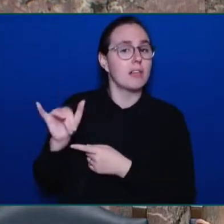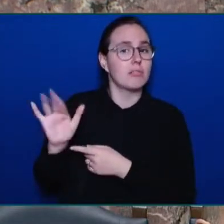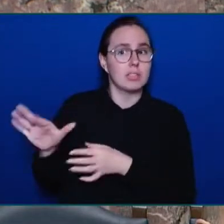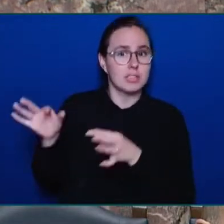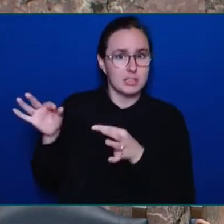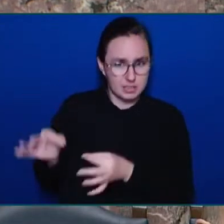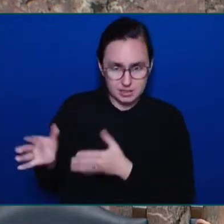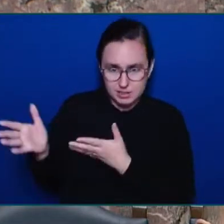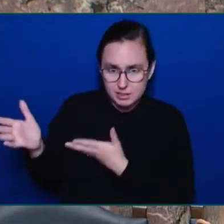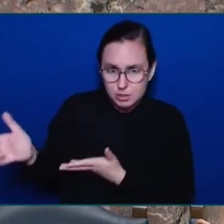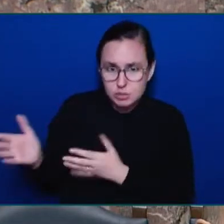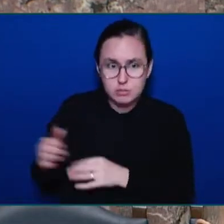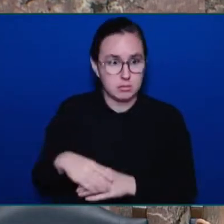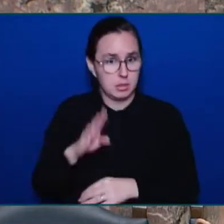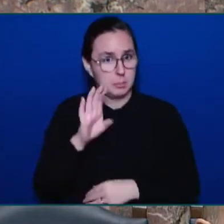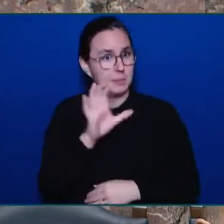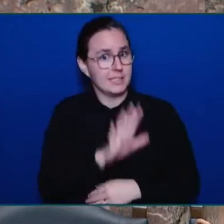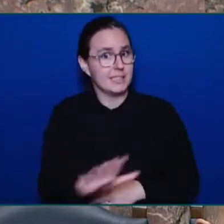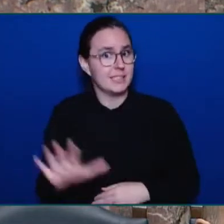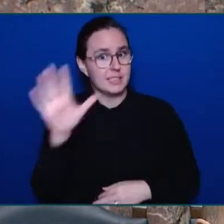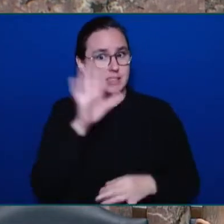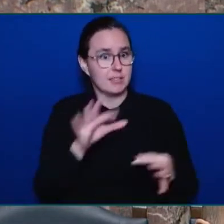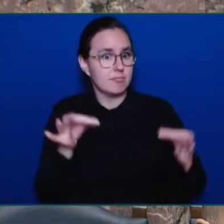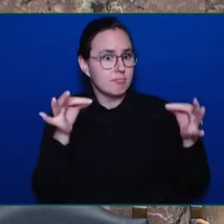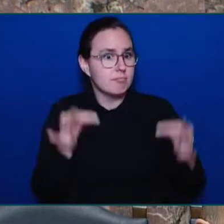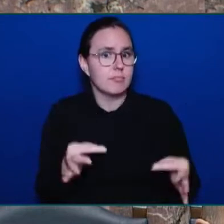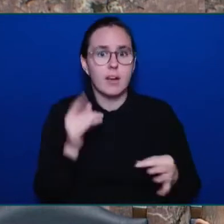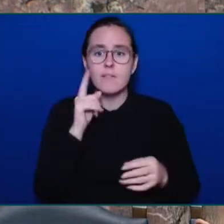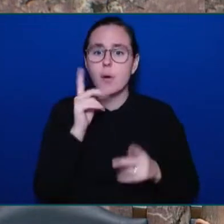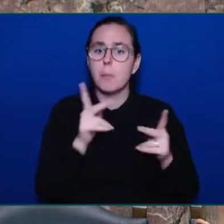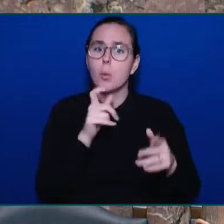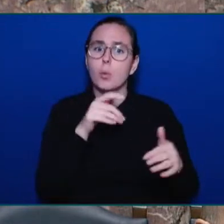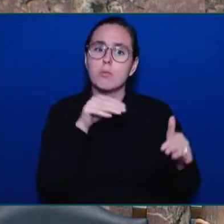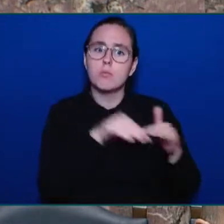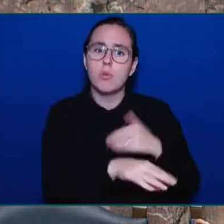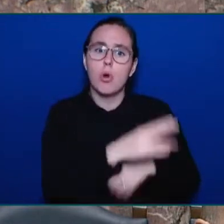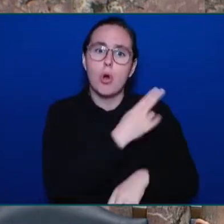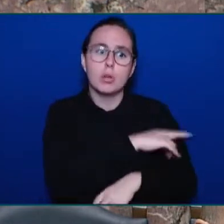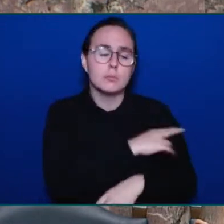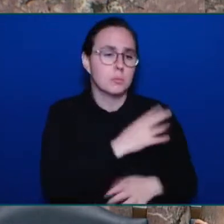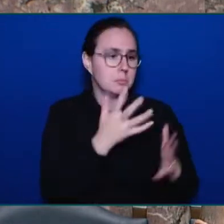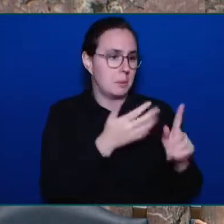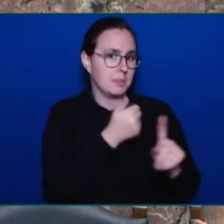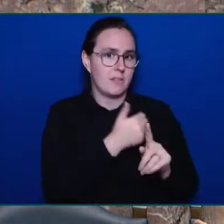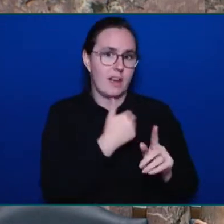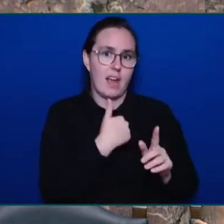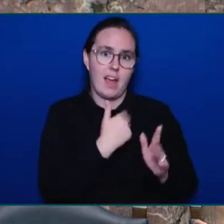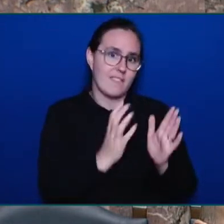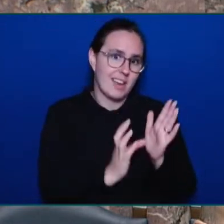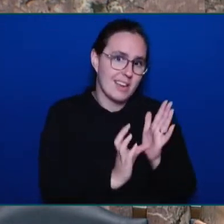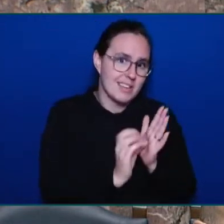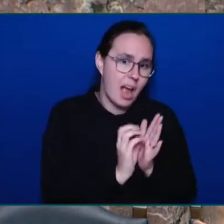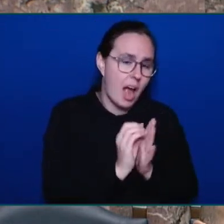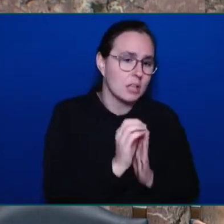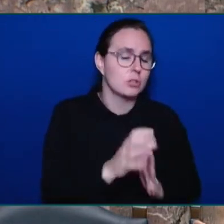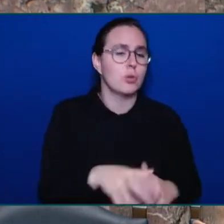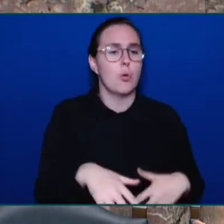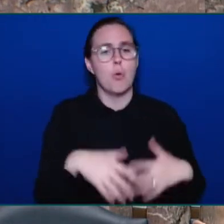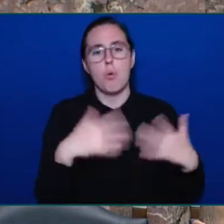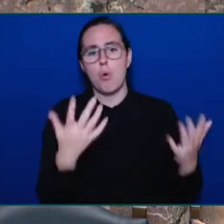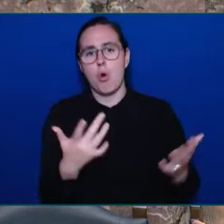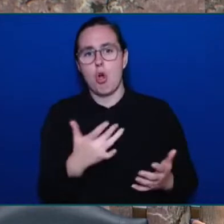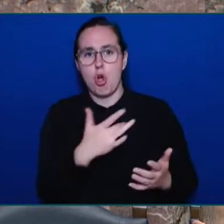cancer and heart disease and diabetes, the people who live in our long-term care homes, where they're their